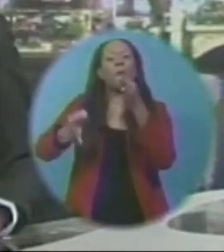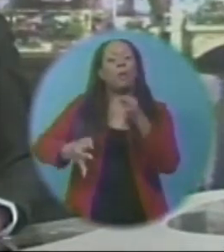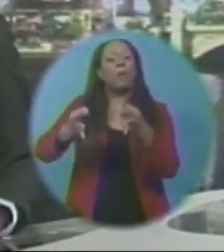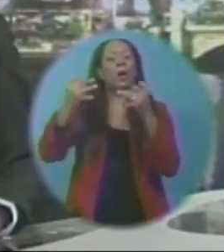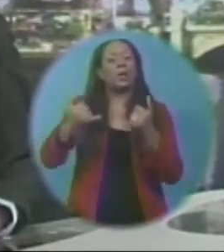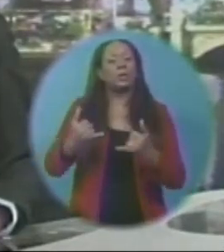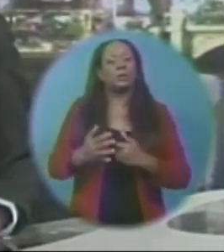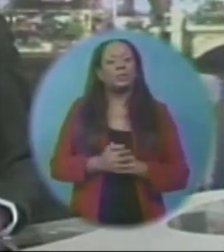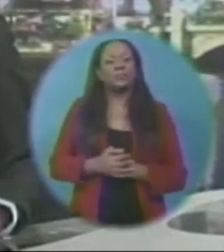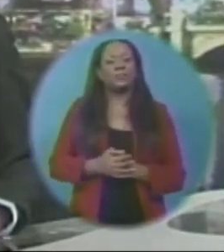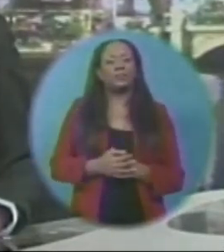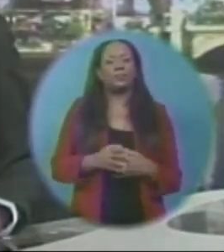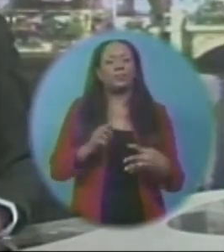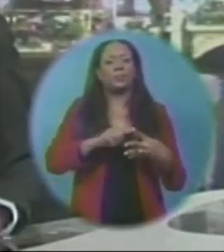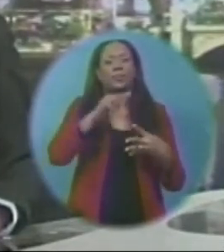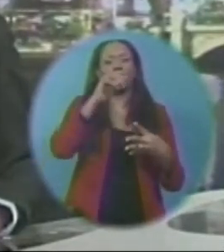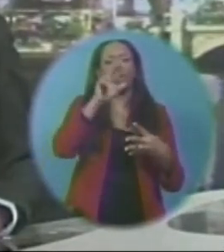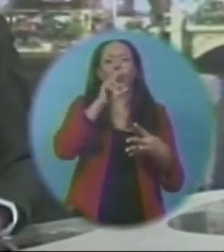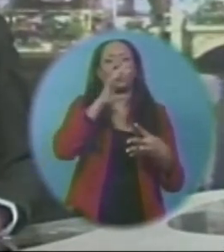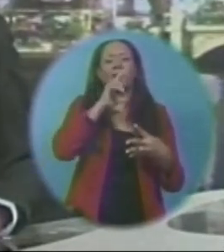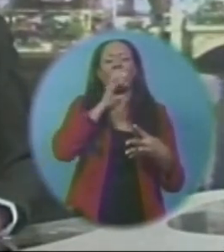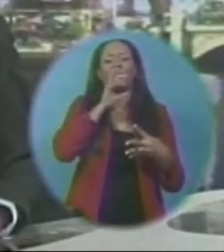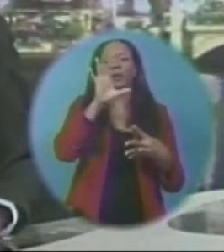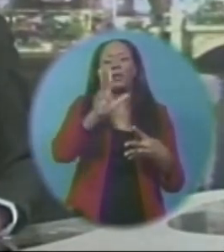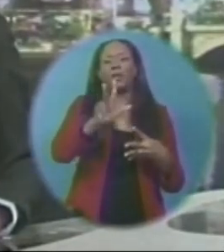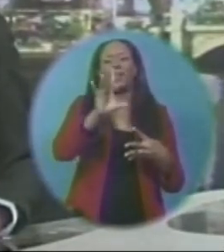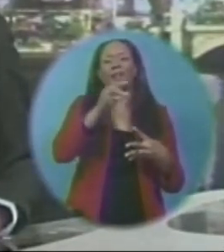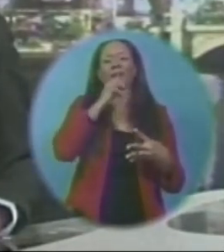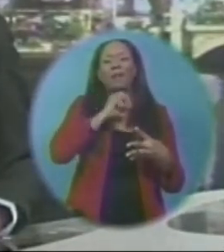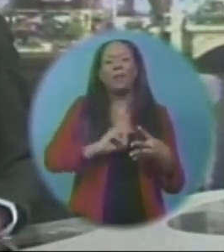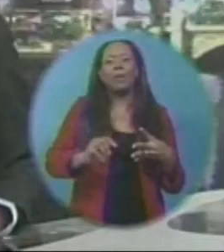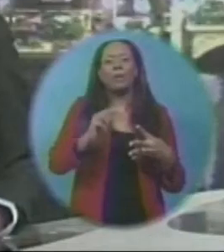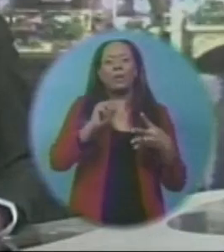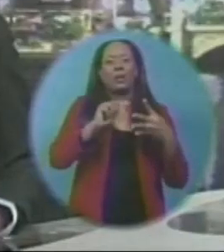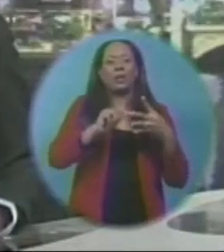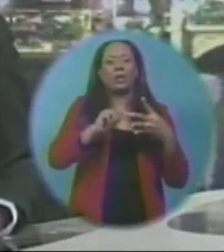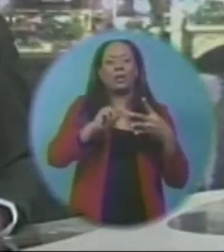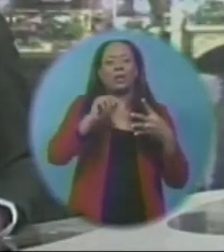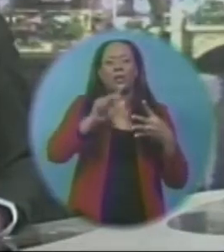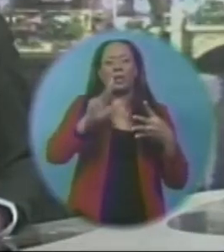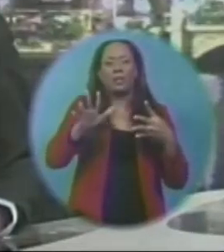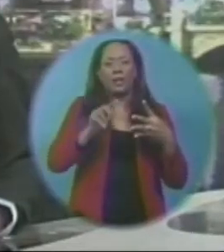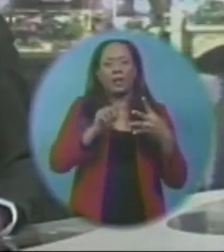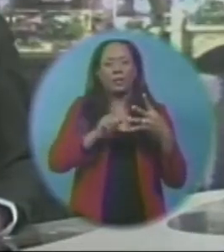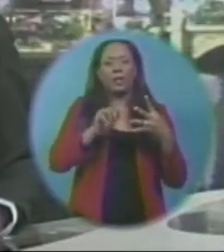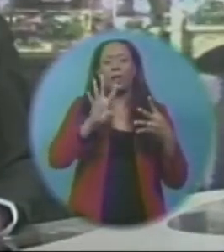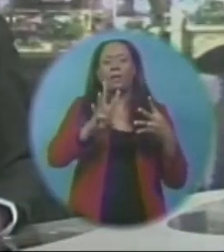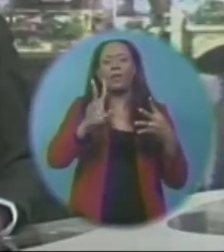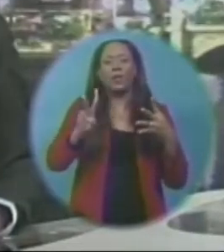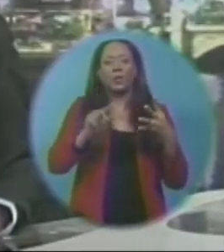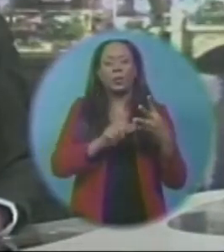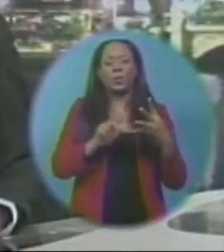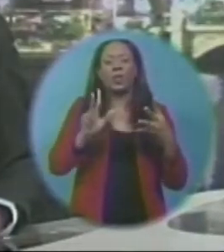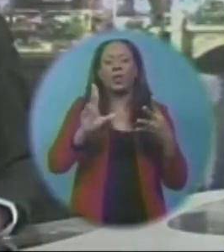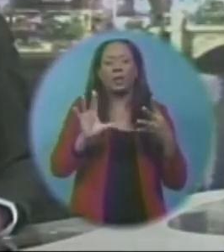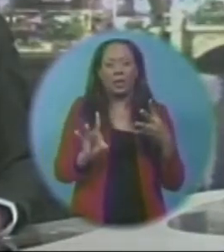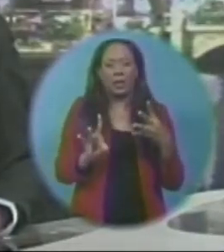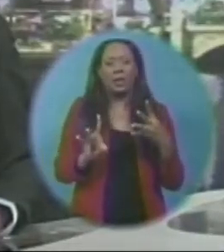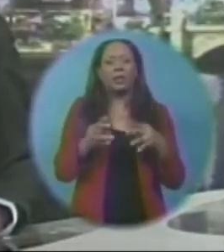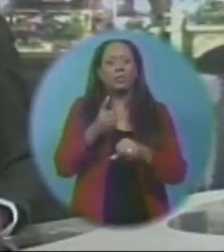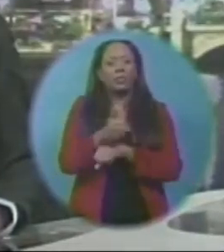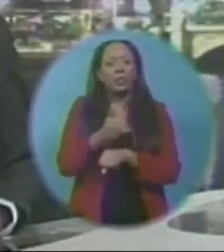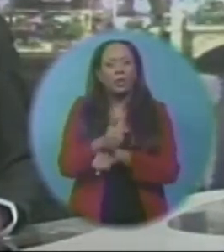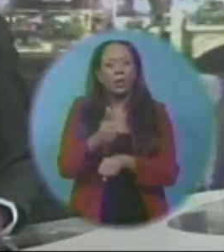men, ages 35, 42, and 38, were charged on Saturday night following instructions from Deputy Director of